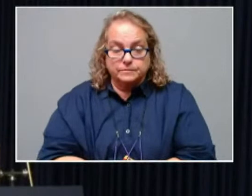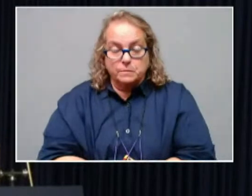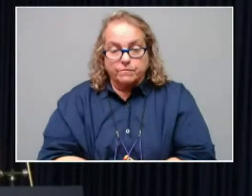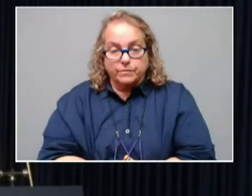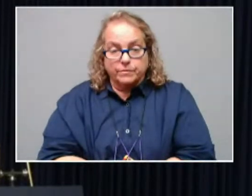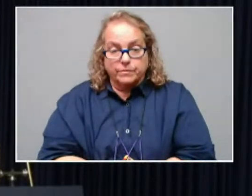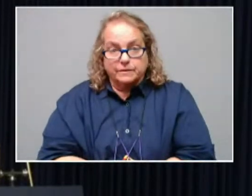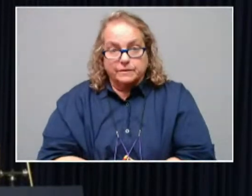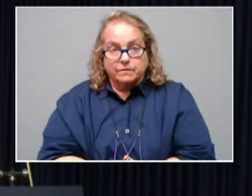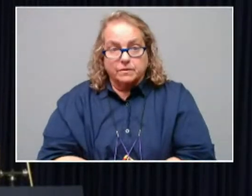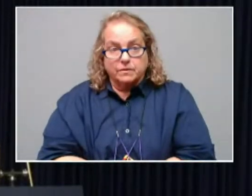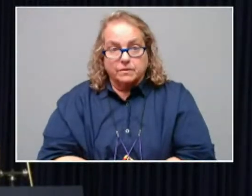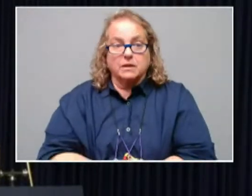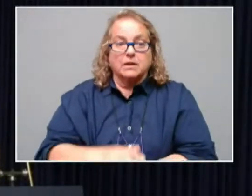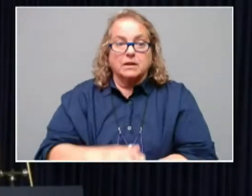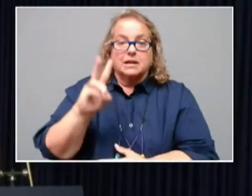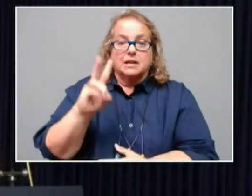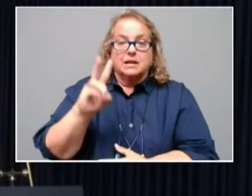Okay, someone from WDRB.